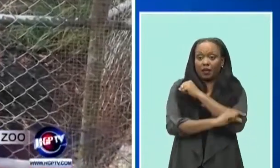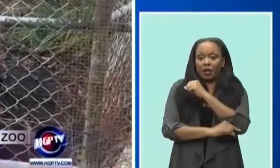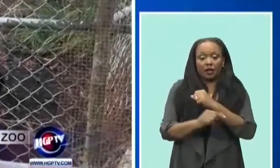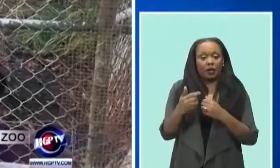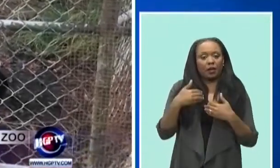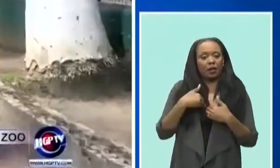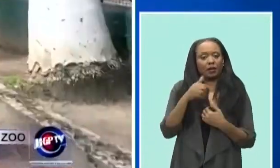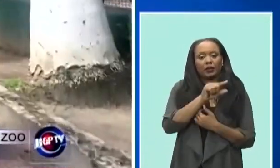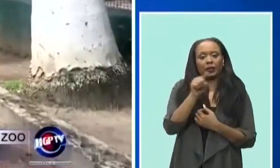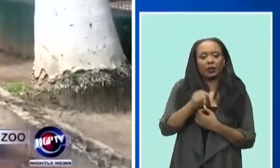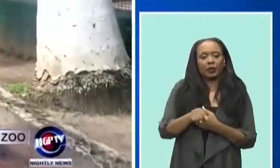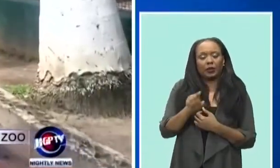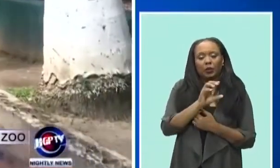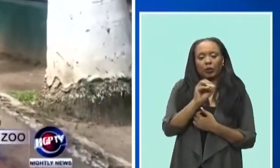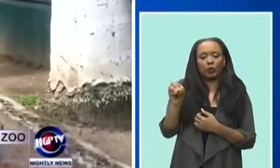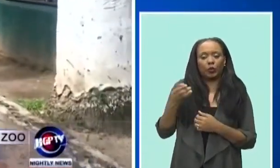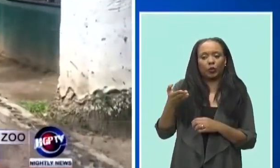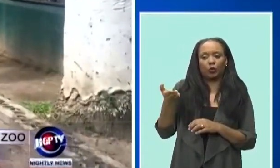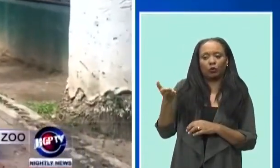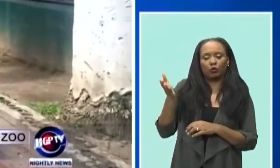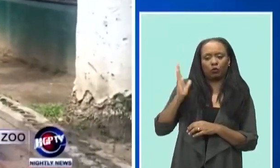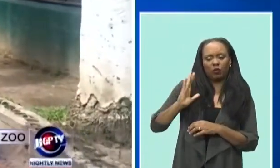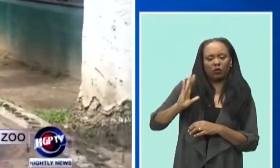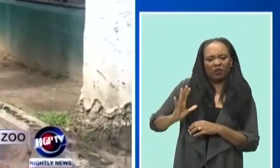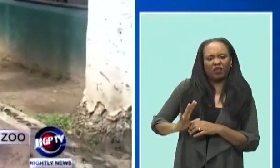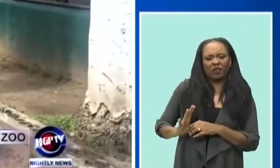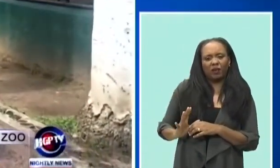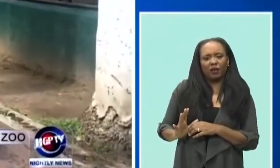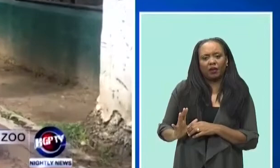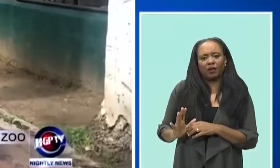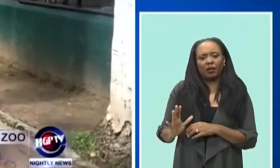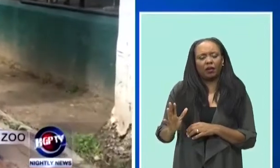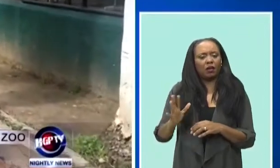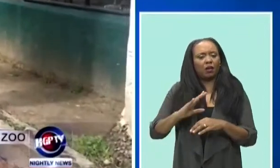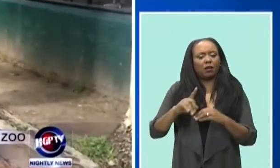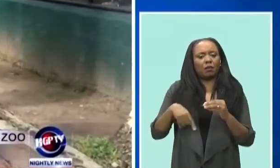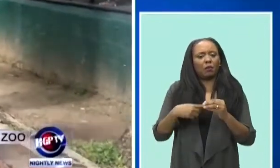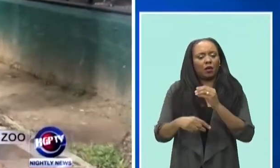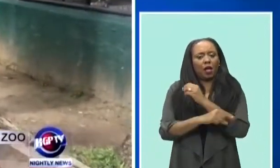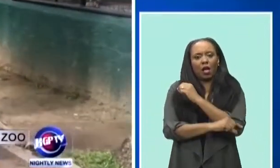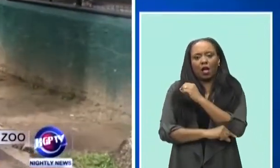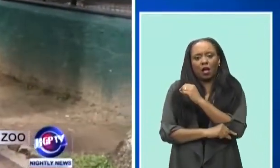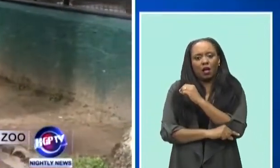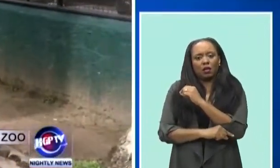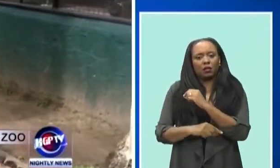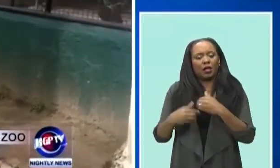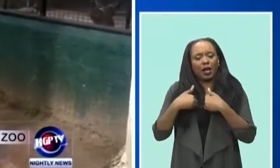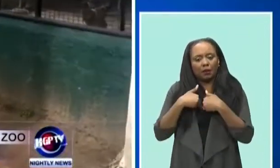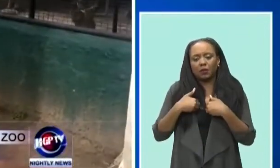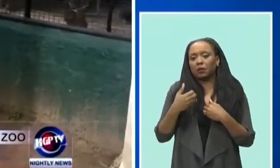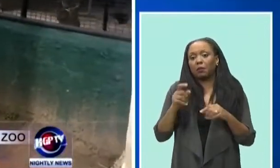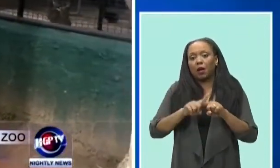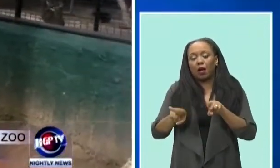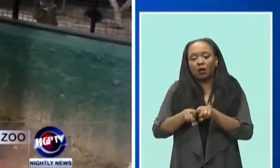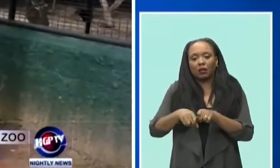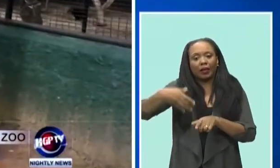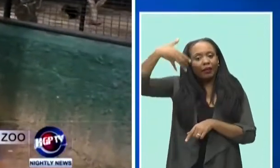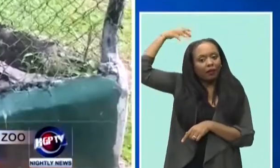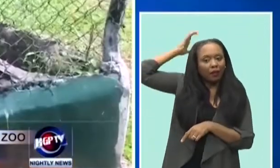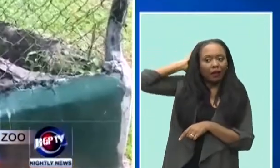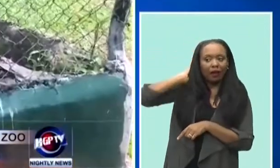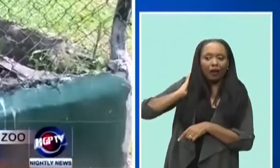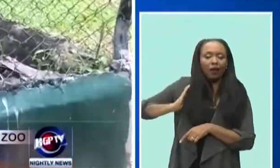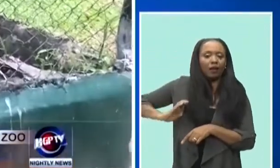amount of wildlife found locally and even extraneous animals like elephants, lions, tigers, and